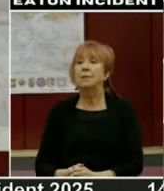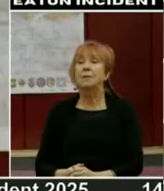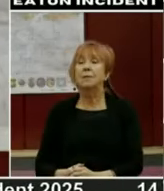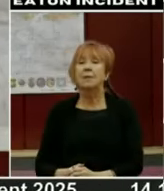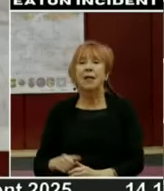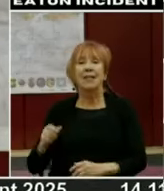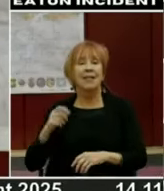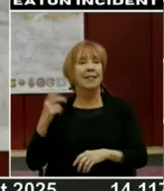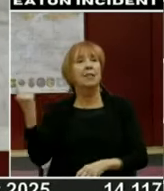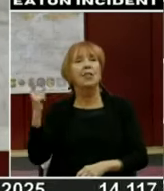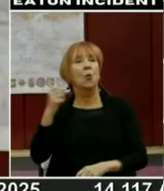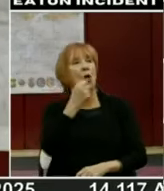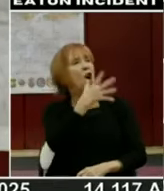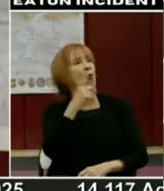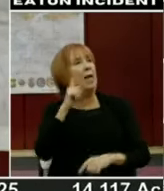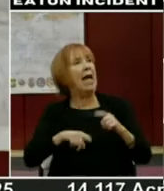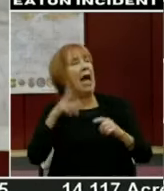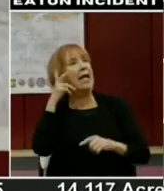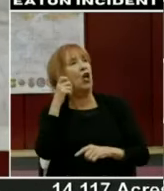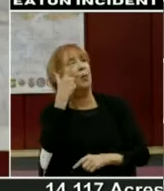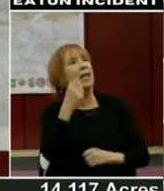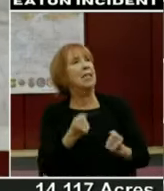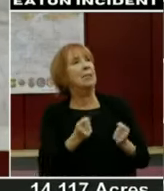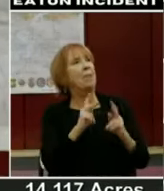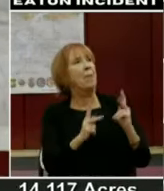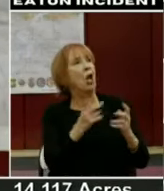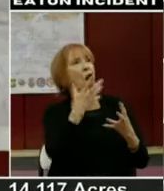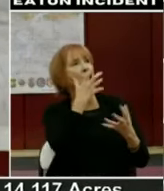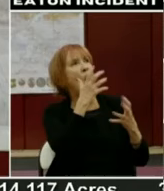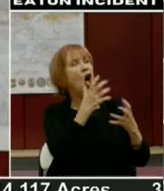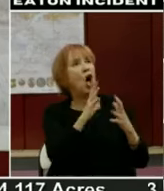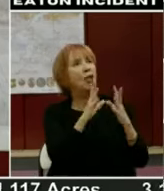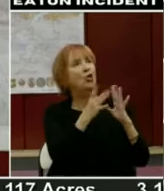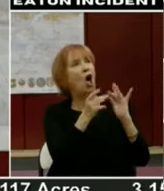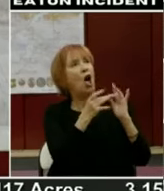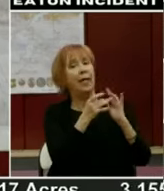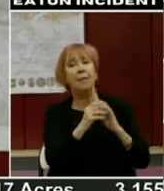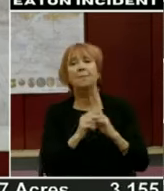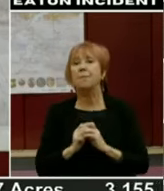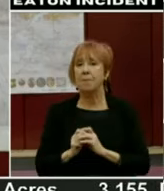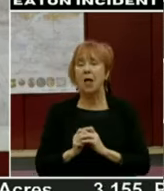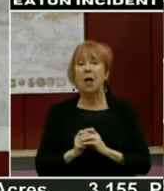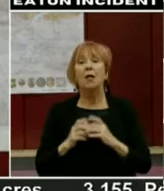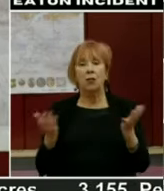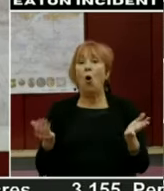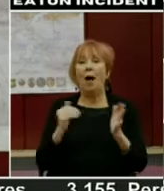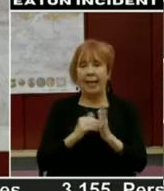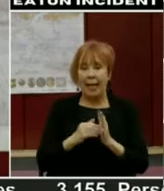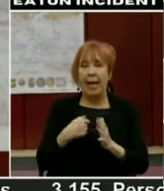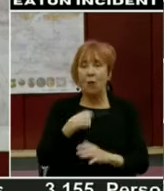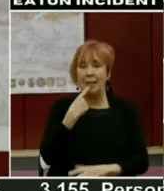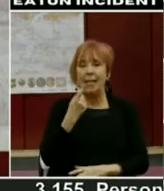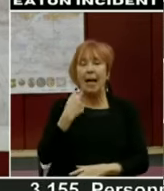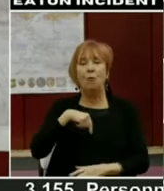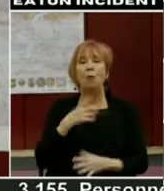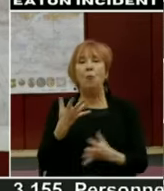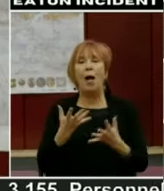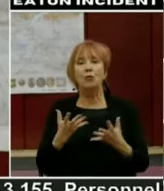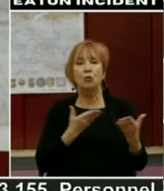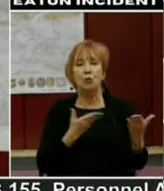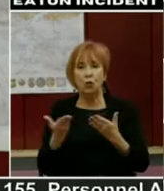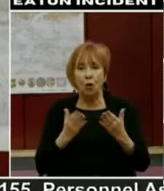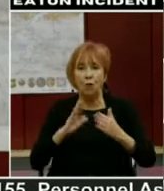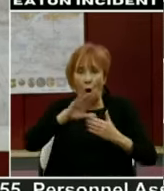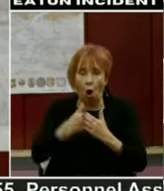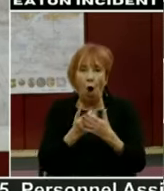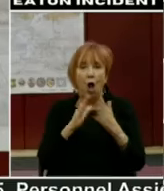We are committed to serving our children again as quickly as possible. We want to keep our